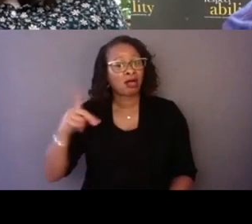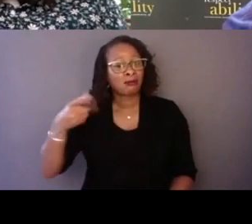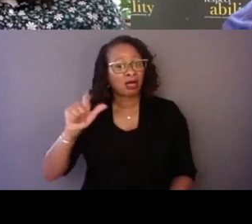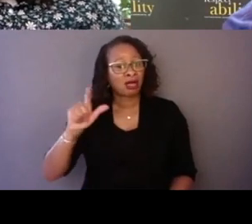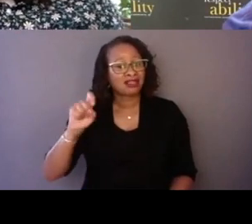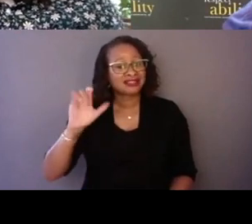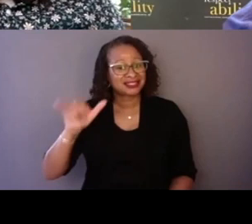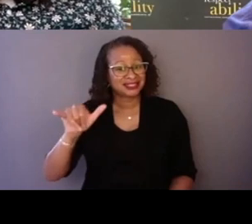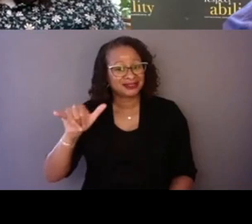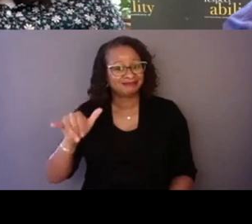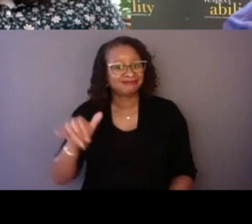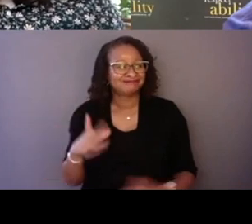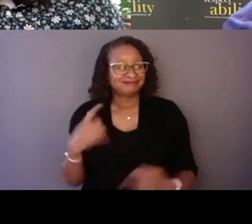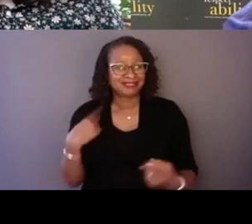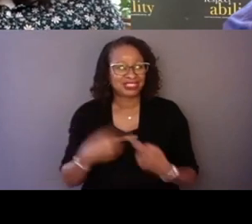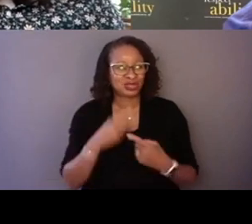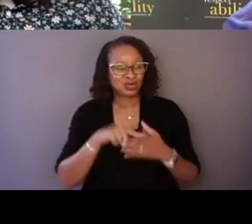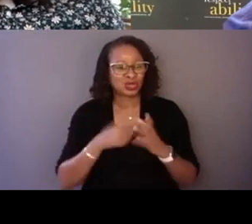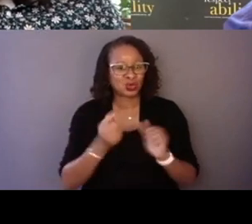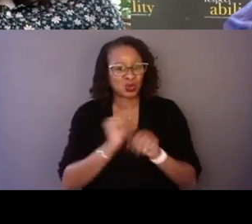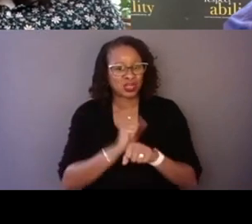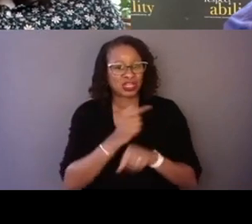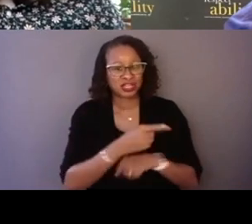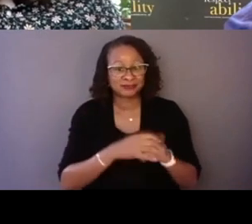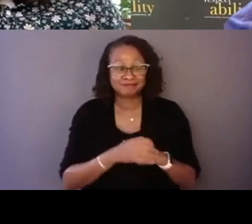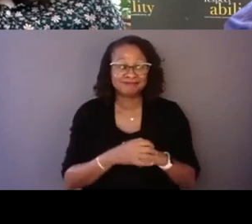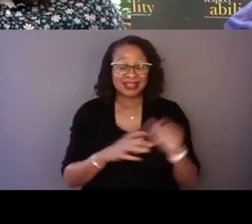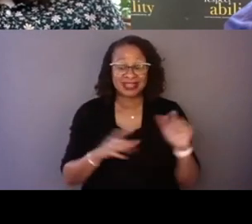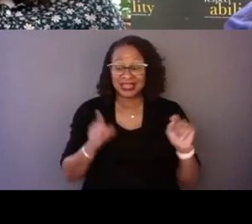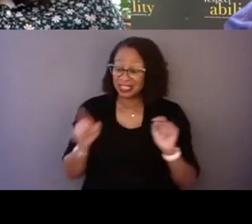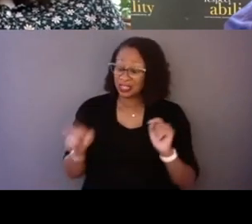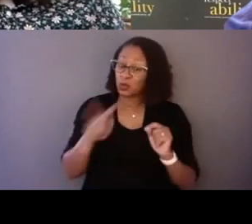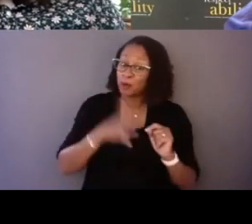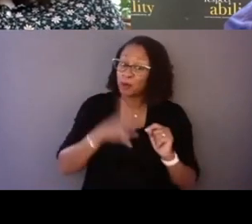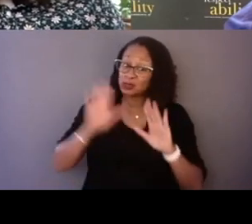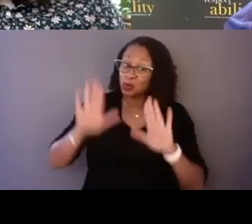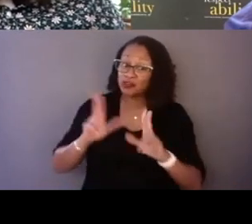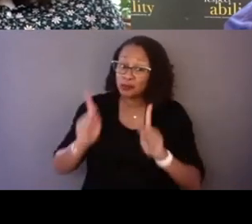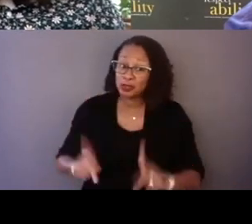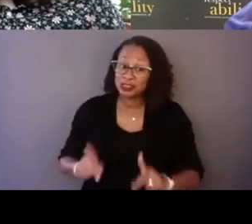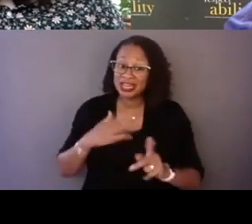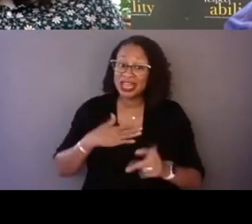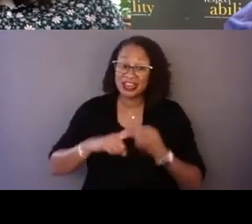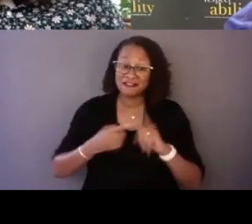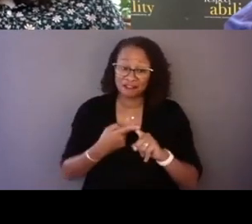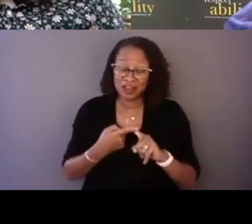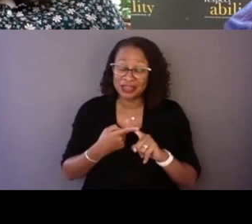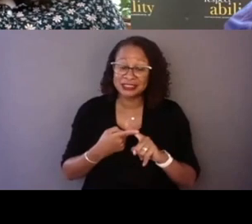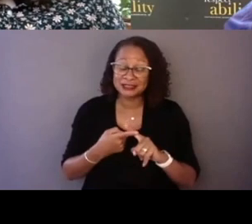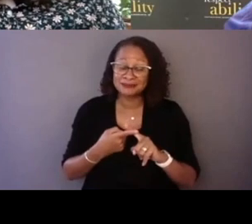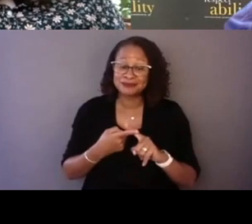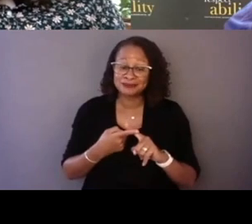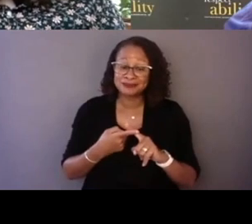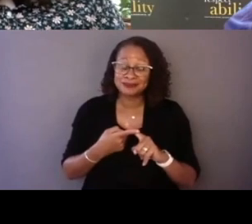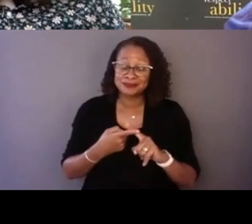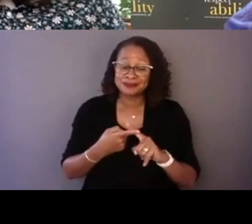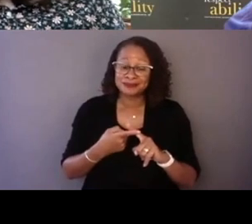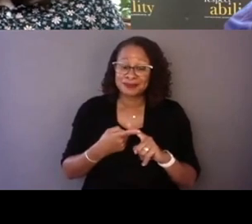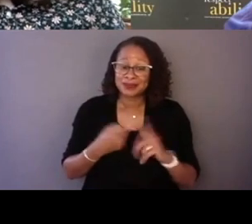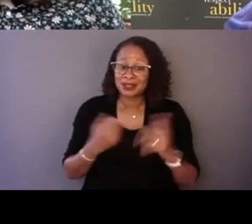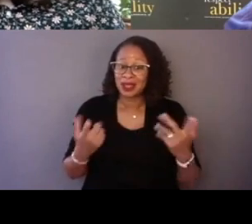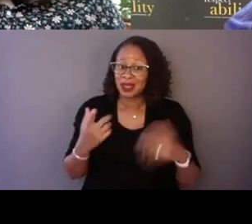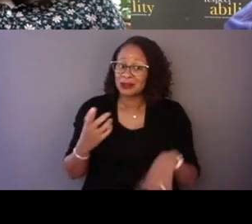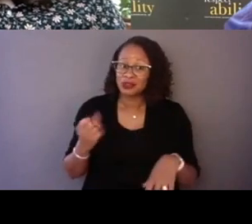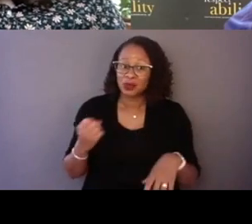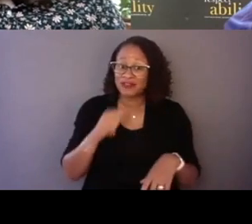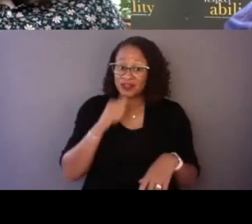person, and she's a friend of mine, but if you don't live it, you don't understand it. So I just wanted to lay the predicate for that's where a lot of it happens.